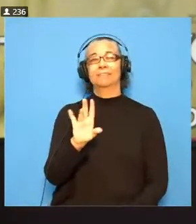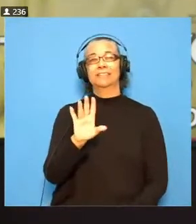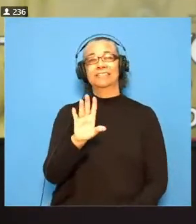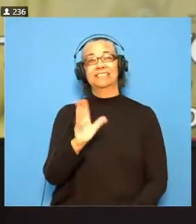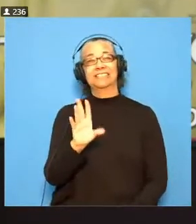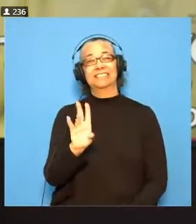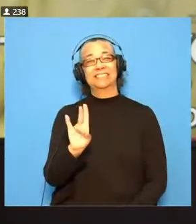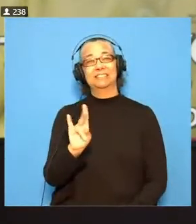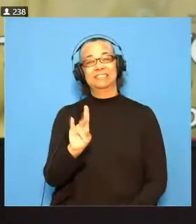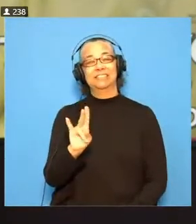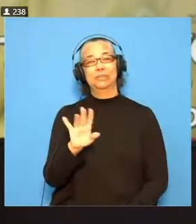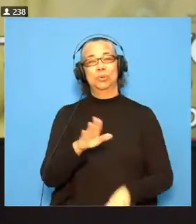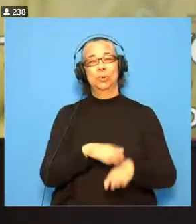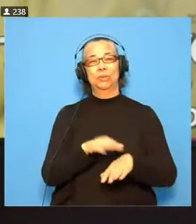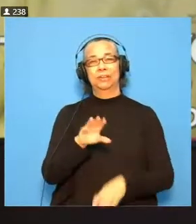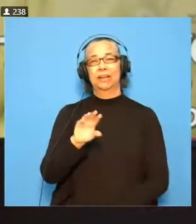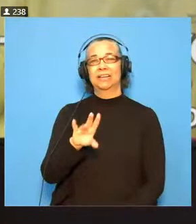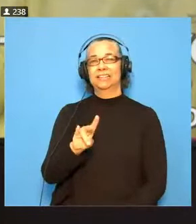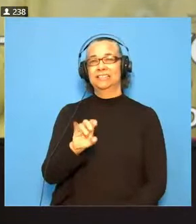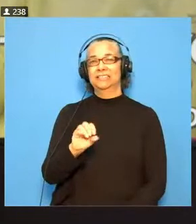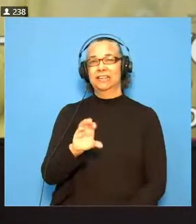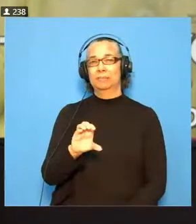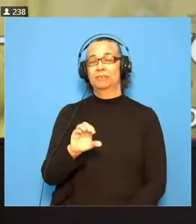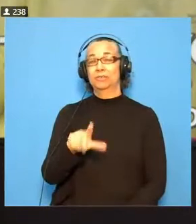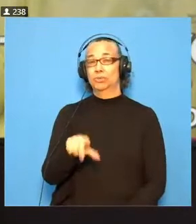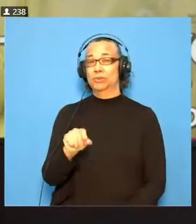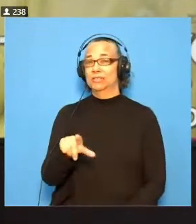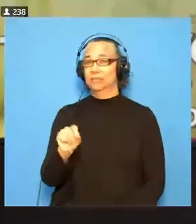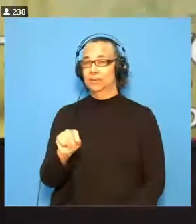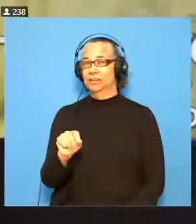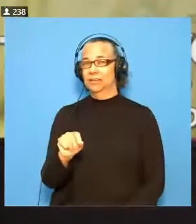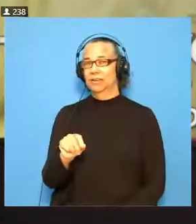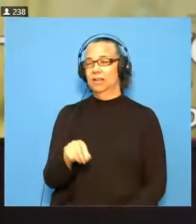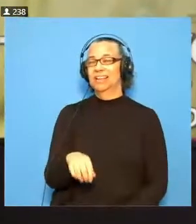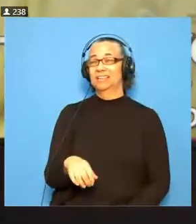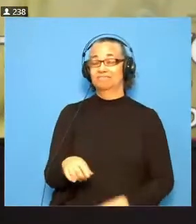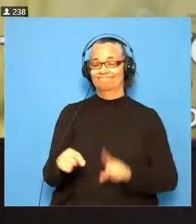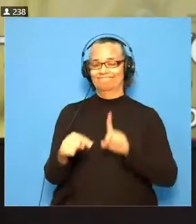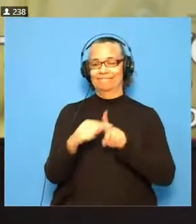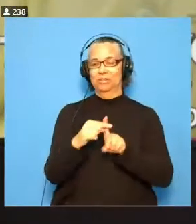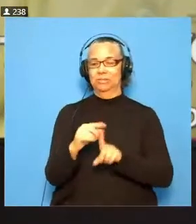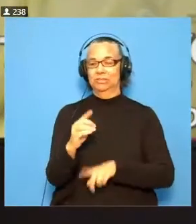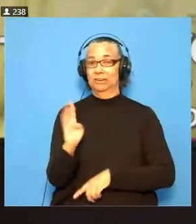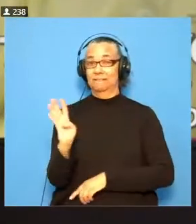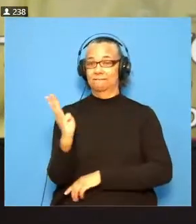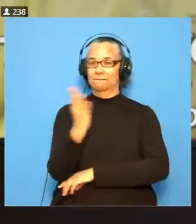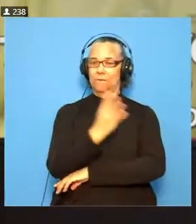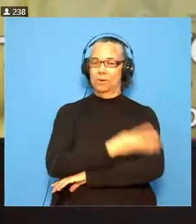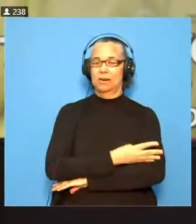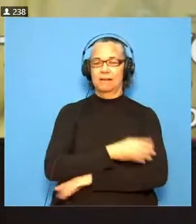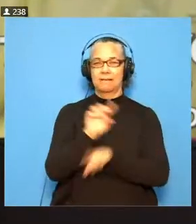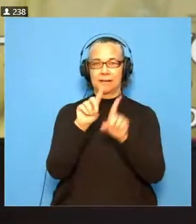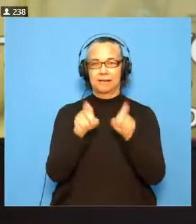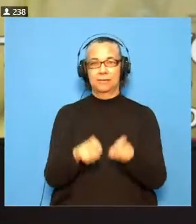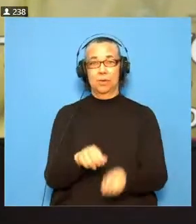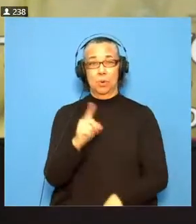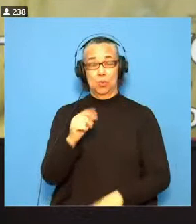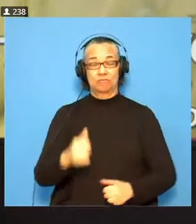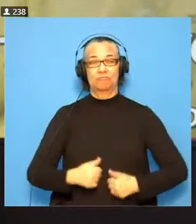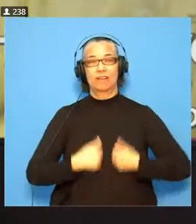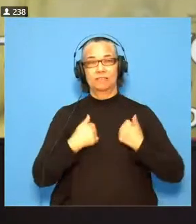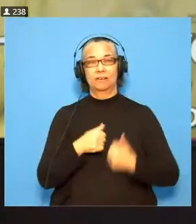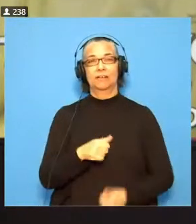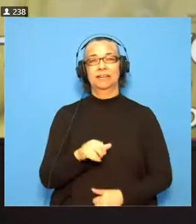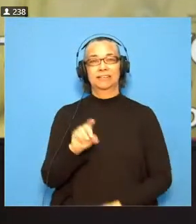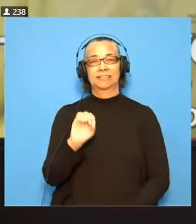of December 2020 and tested positive on their day 4 test. 1 resident who arrived on Delta 584